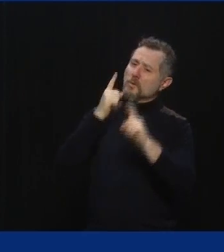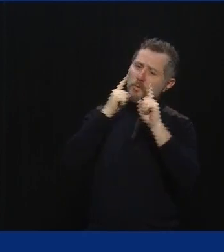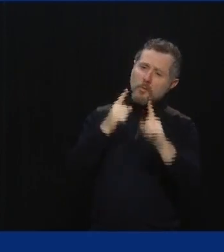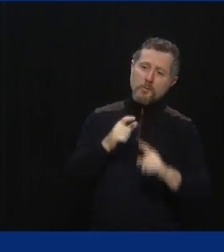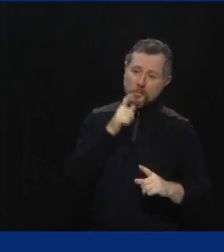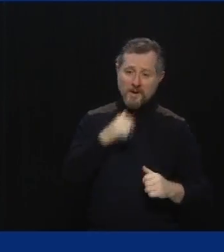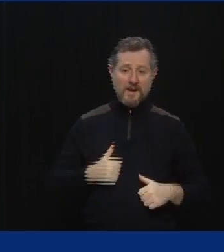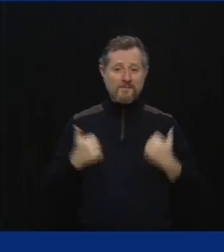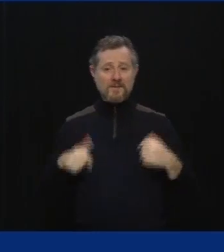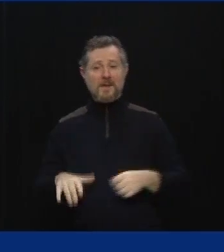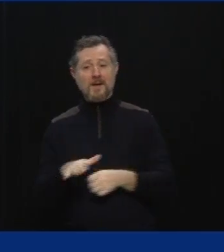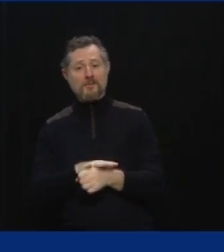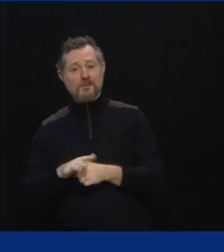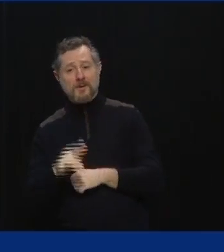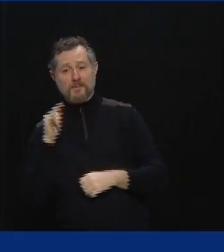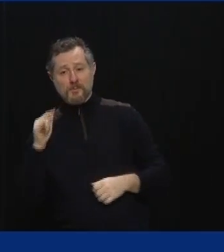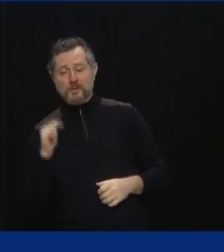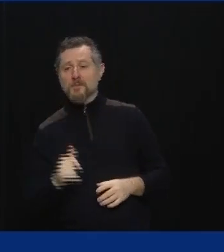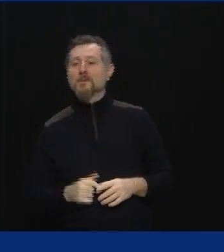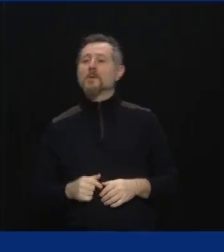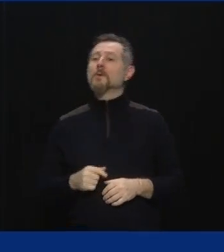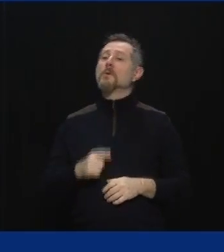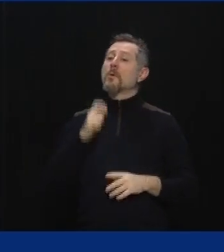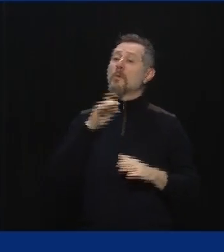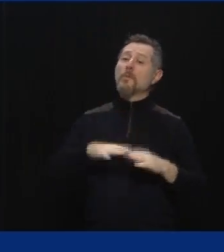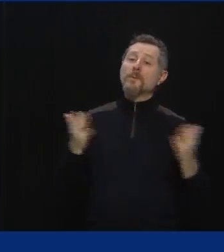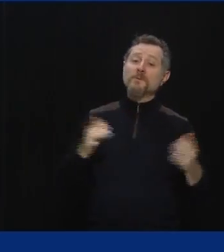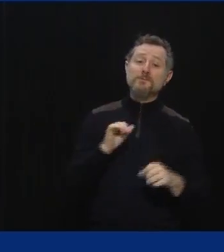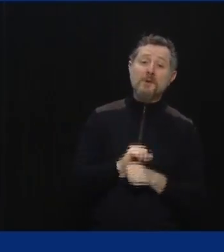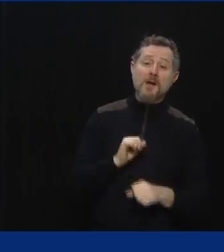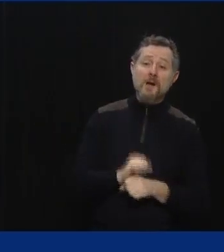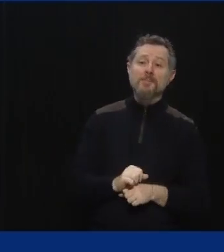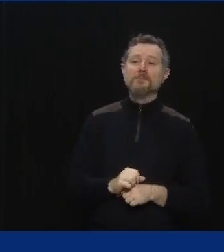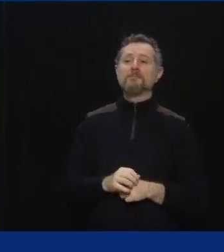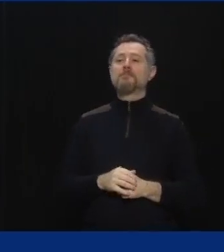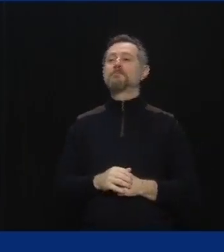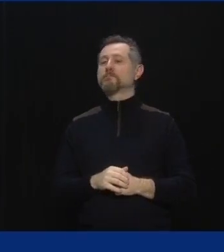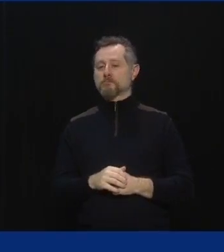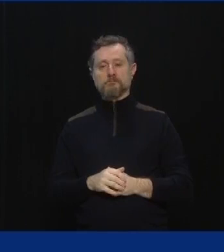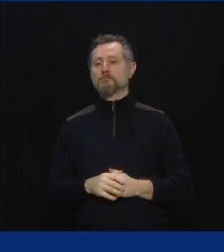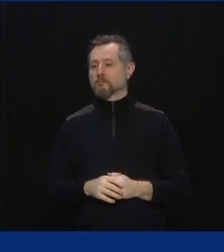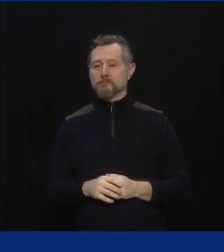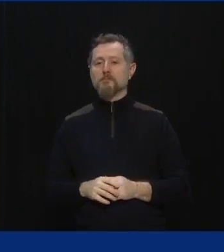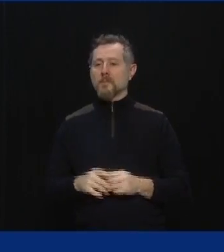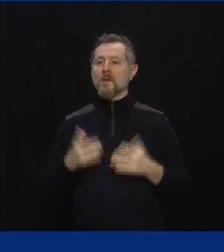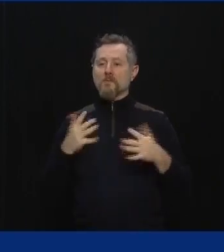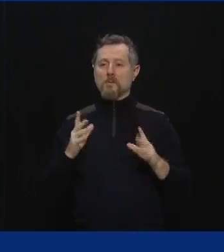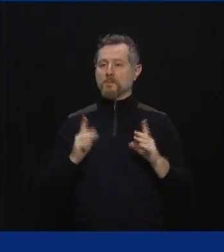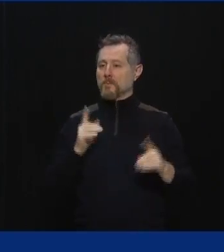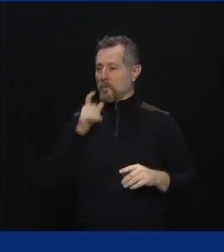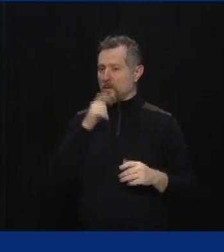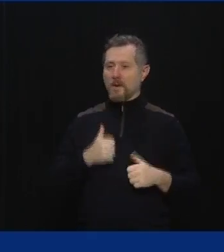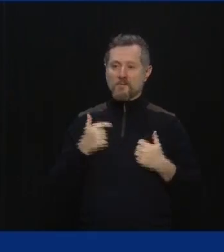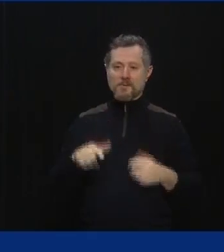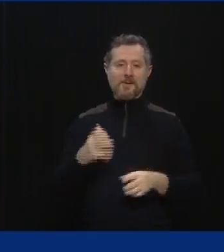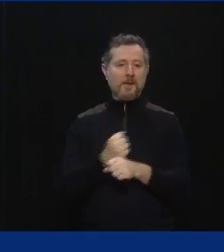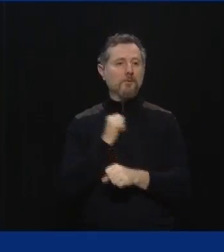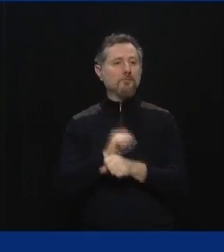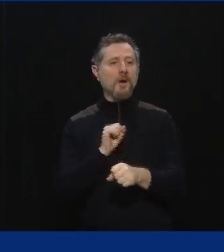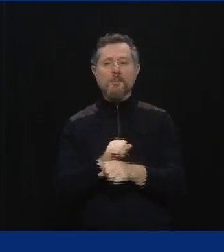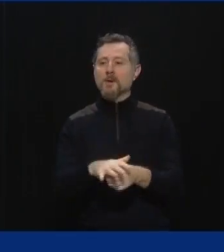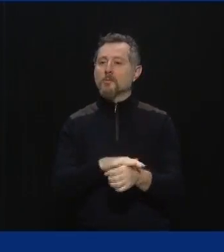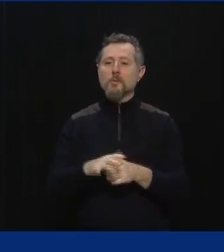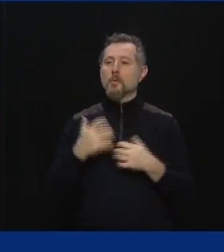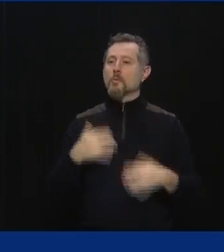impacted, when those jobs come down the line, our children shouldn't have to move to Atlanta or Manhattan or move to this forsaken place, Manhattan.